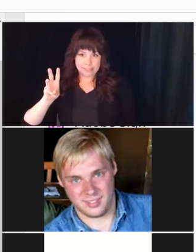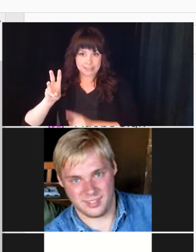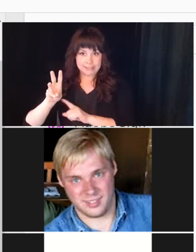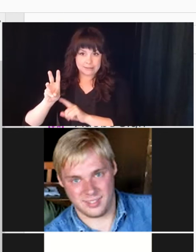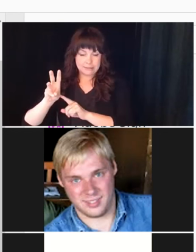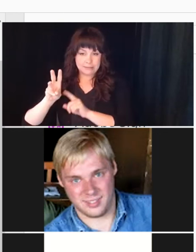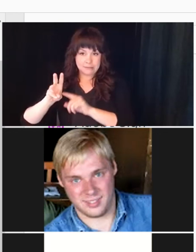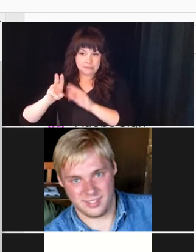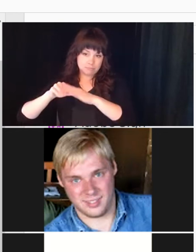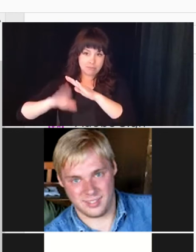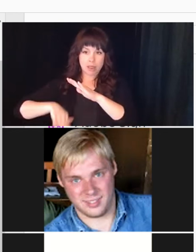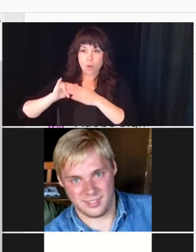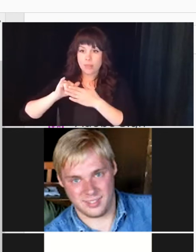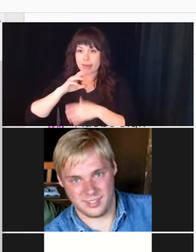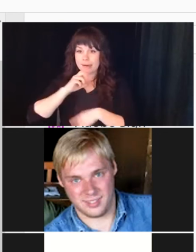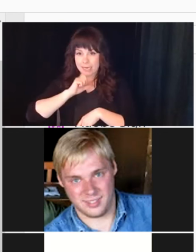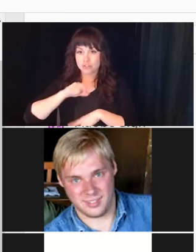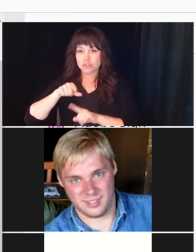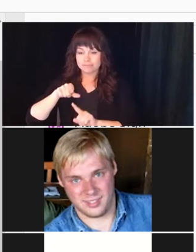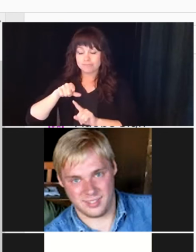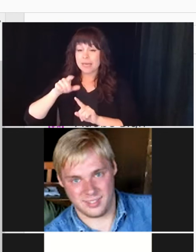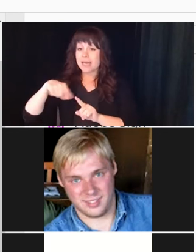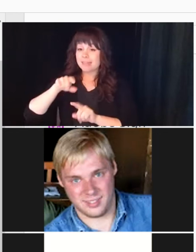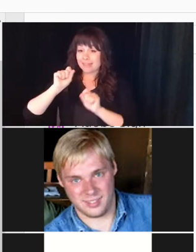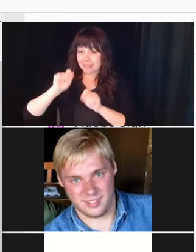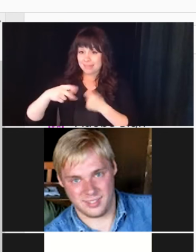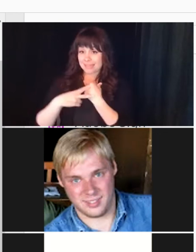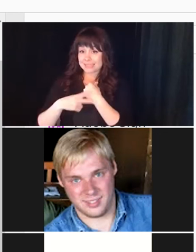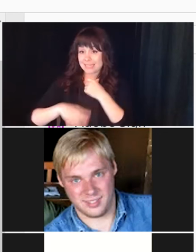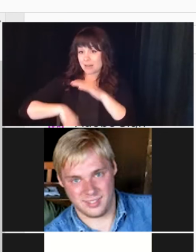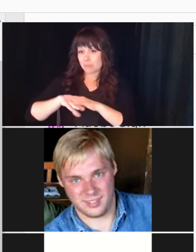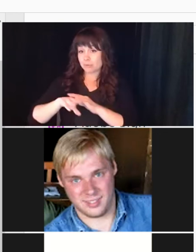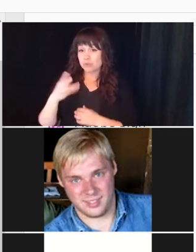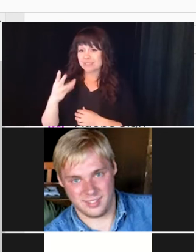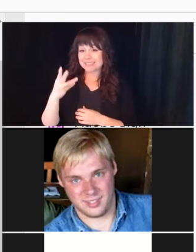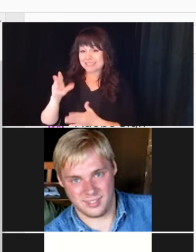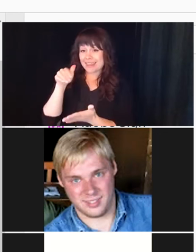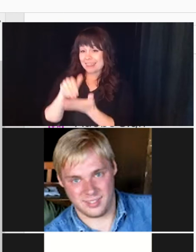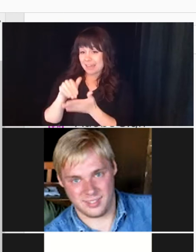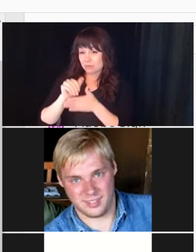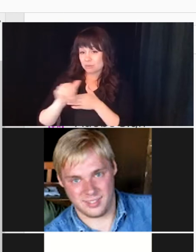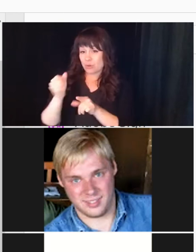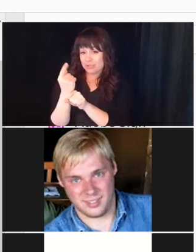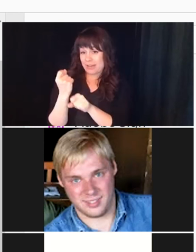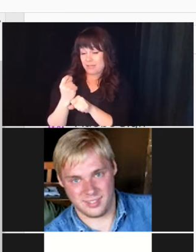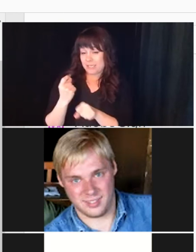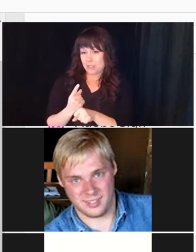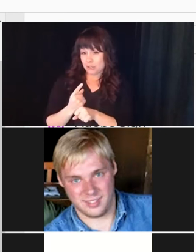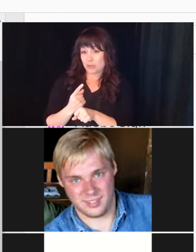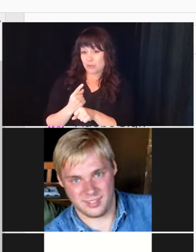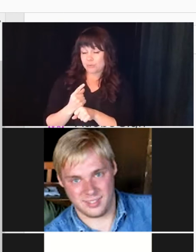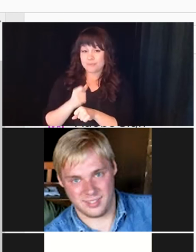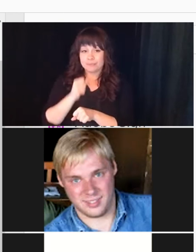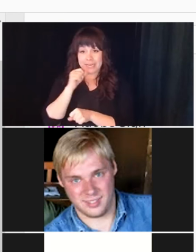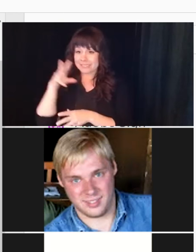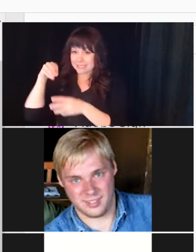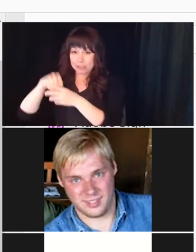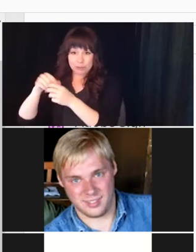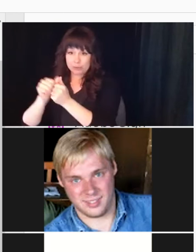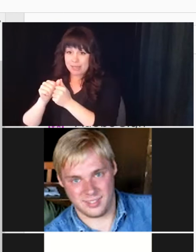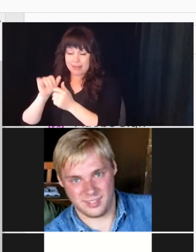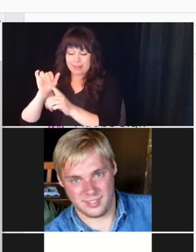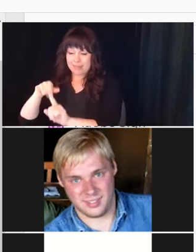And they are allowed to save up to $16,000 a year into an ABLE account that does not count toward that $2,000 resource limit for